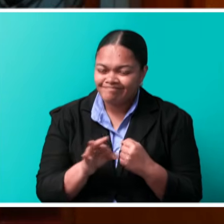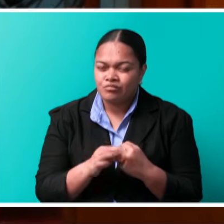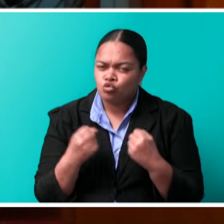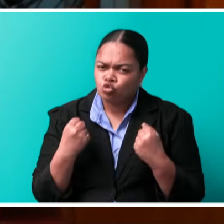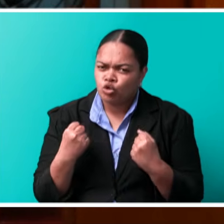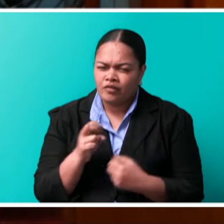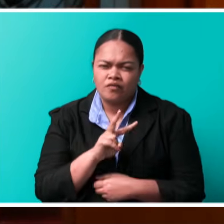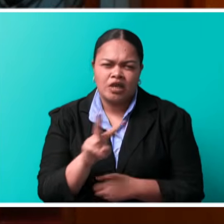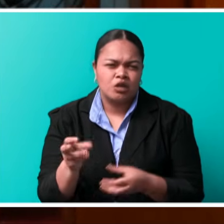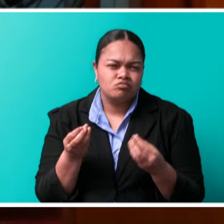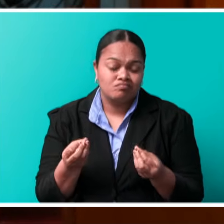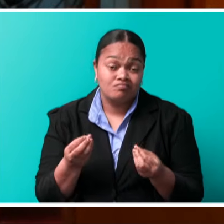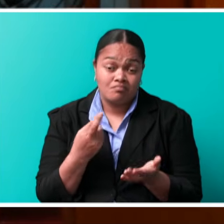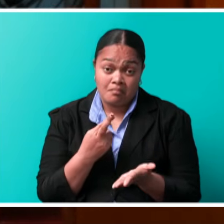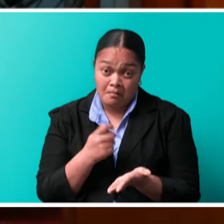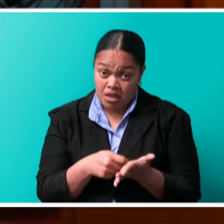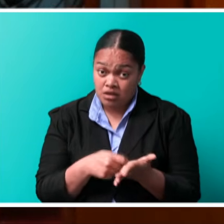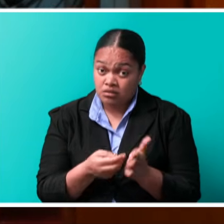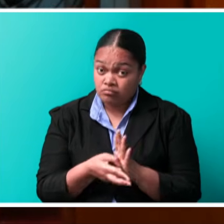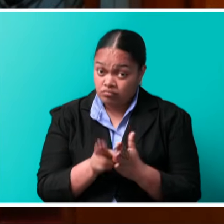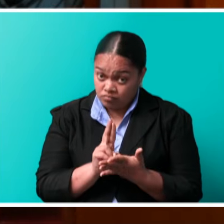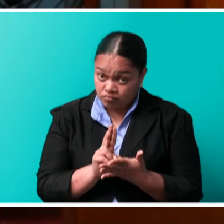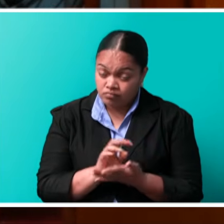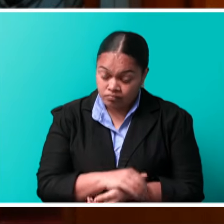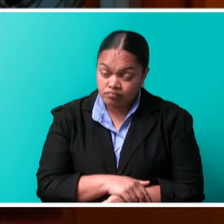value for money reviews, driving performance.